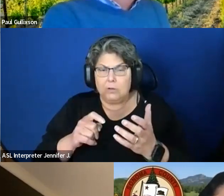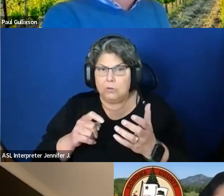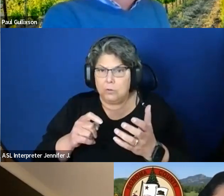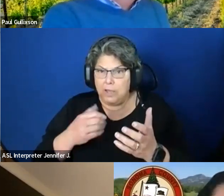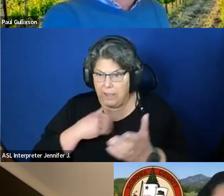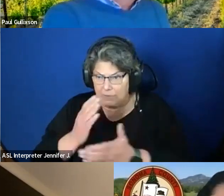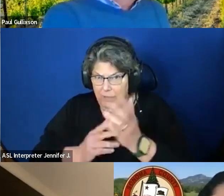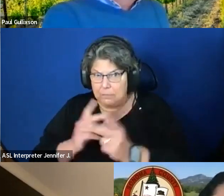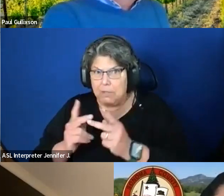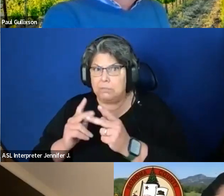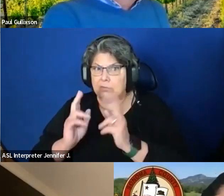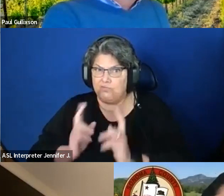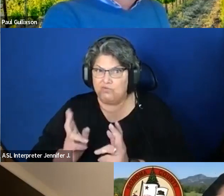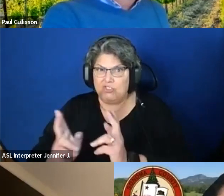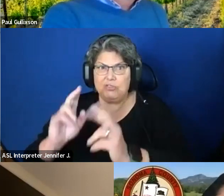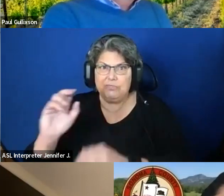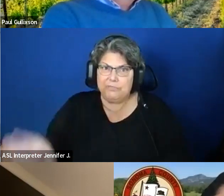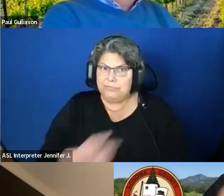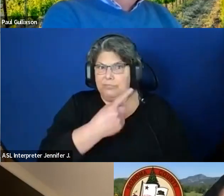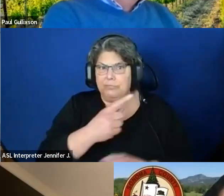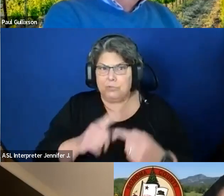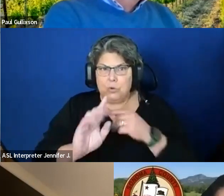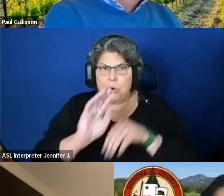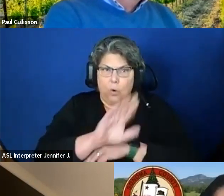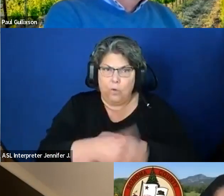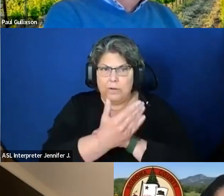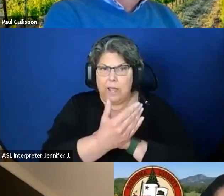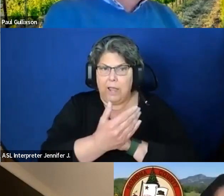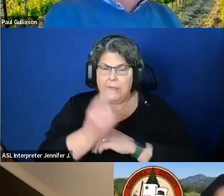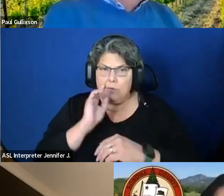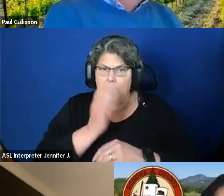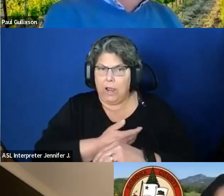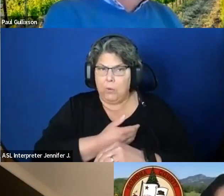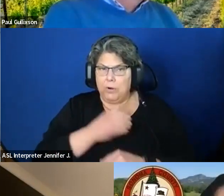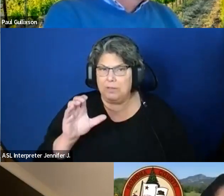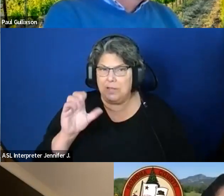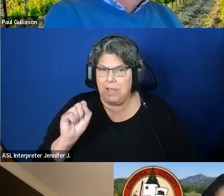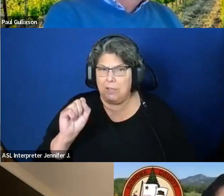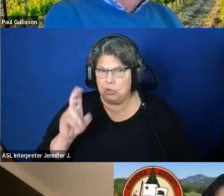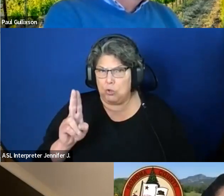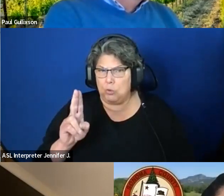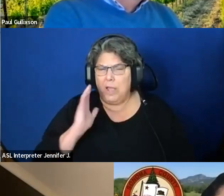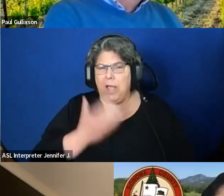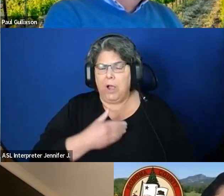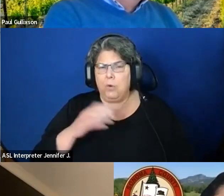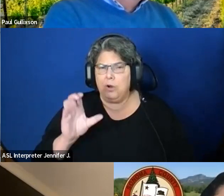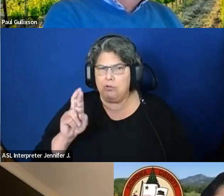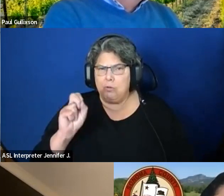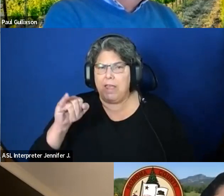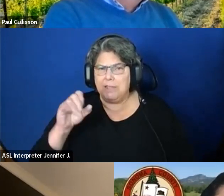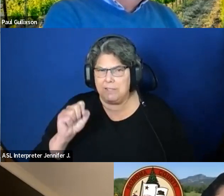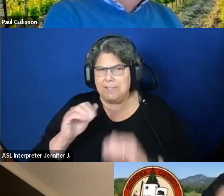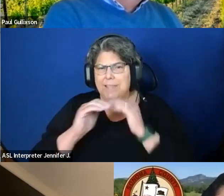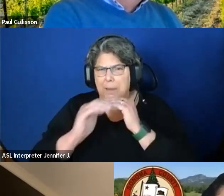individuals to an overnight stay at our CSU, which is our crisis stabilization